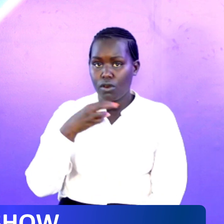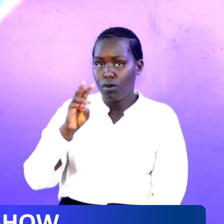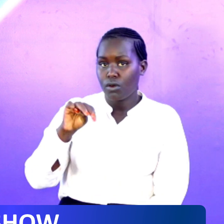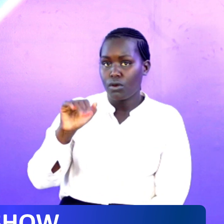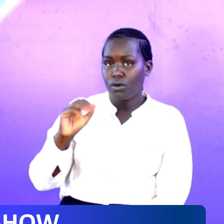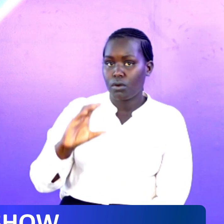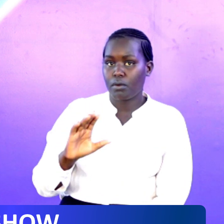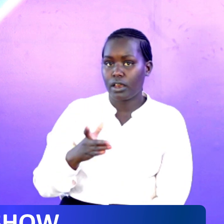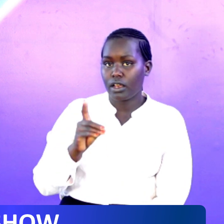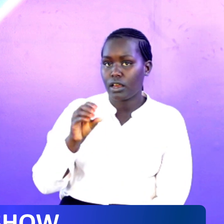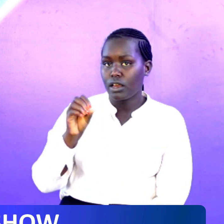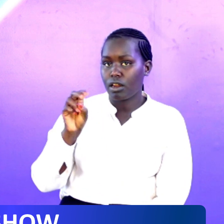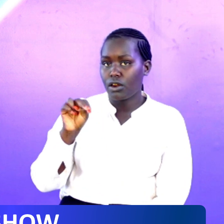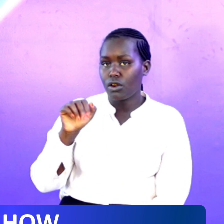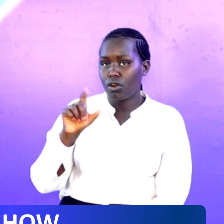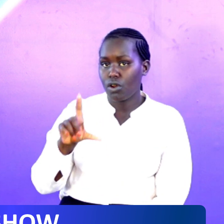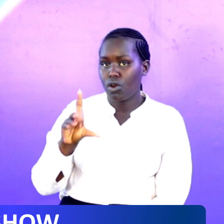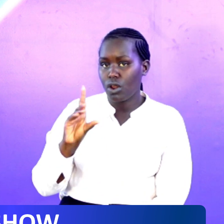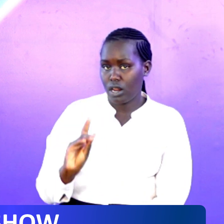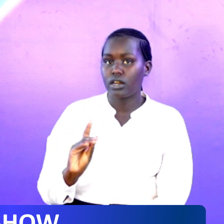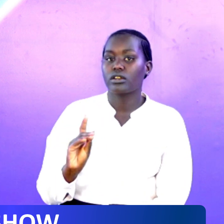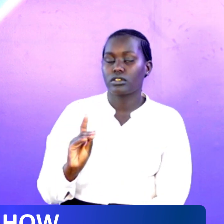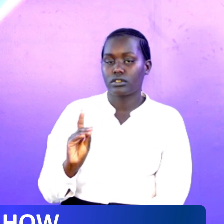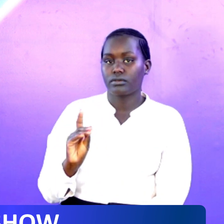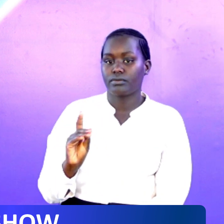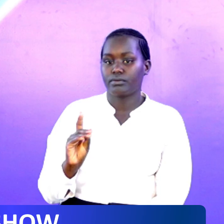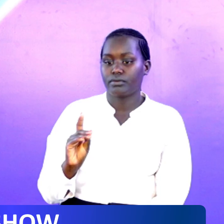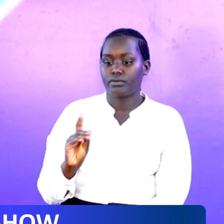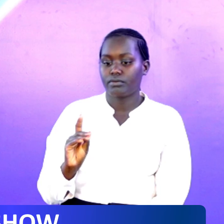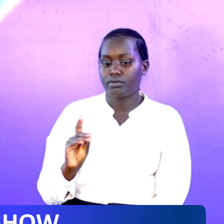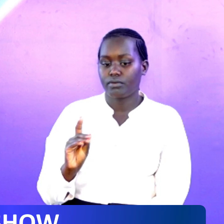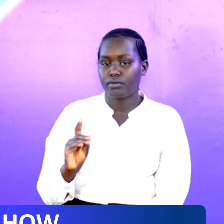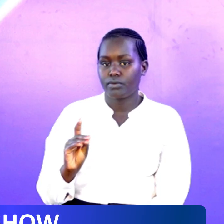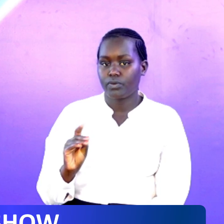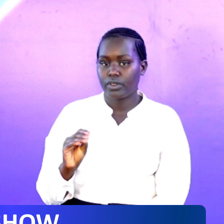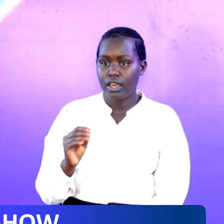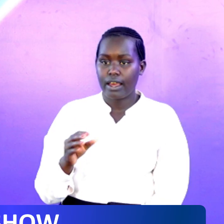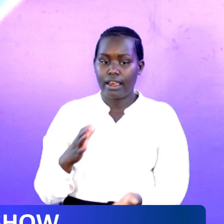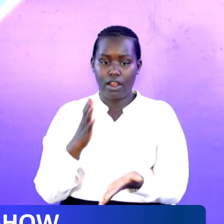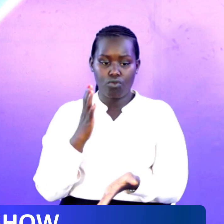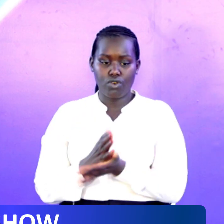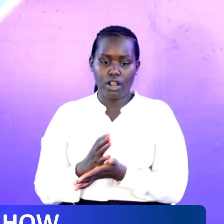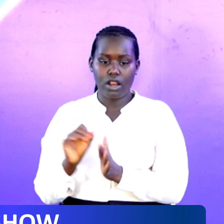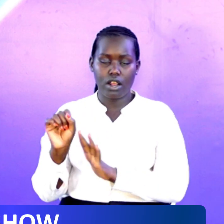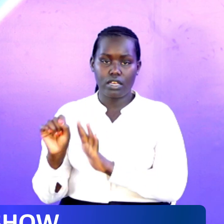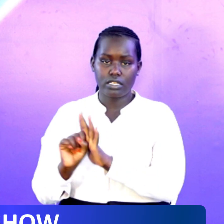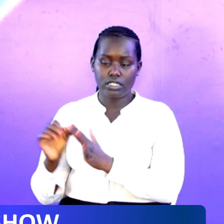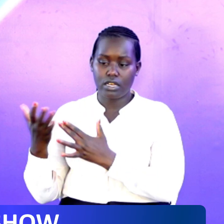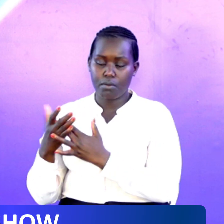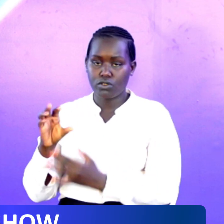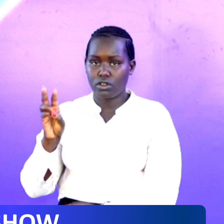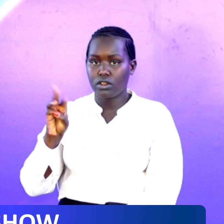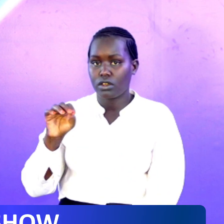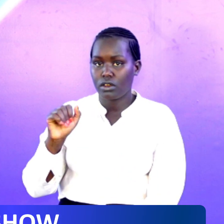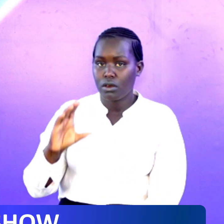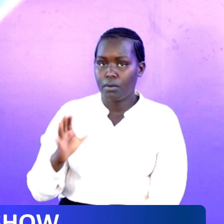you go to the balance sheet of McDonald's, But they are not in the business of food. they are in real estate. Yes. Isn't it? Yeah. So between McDonald's and